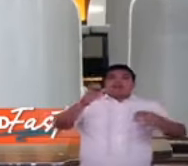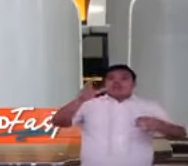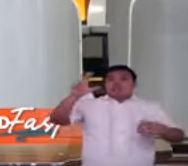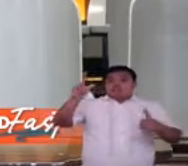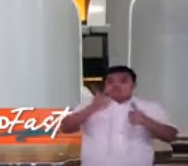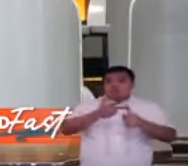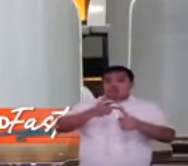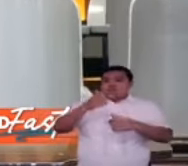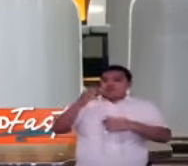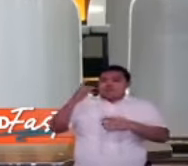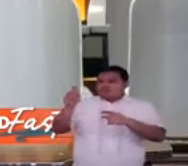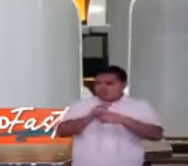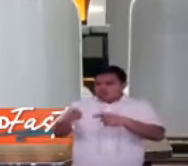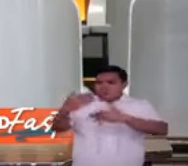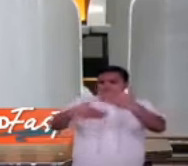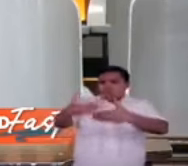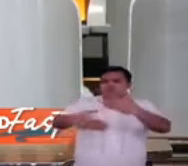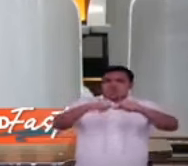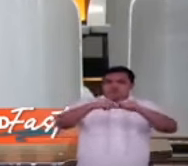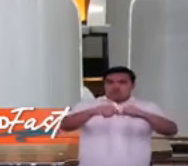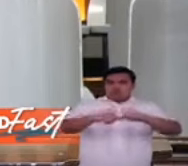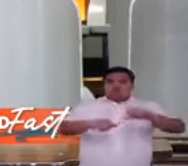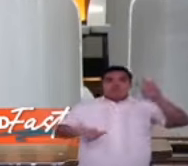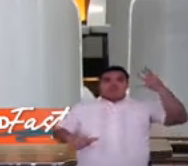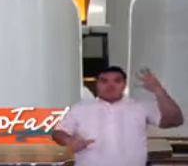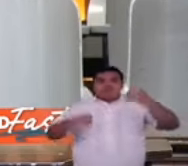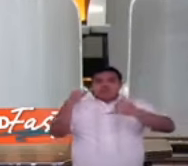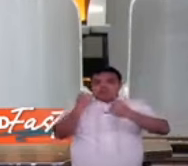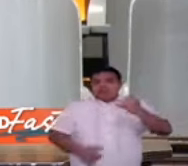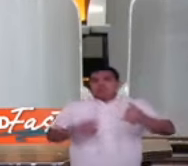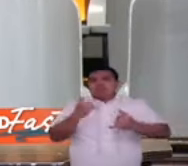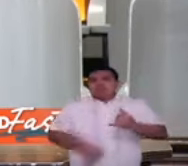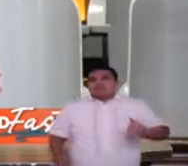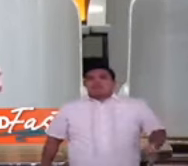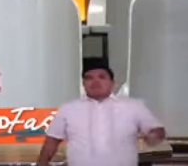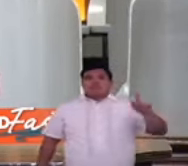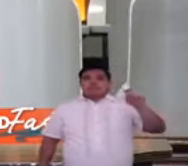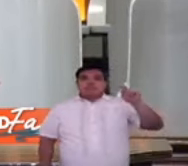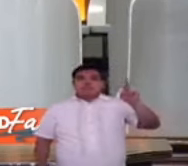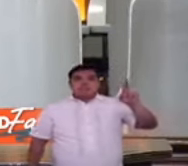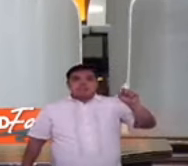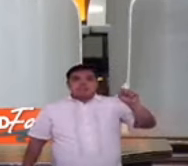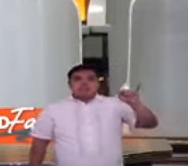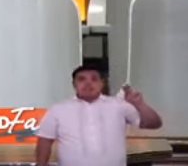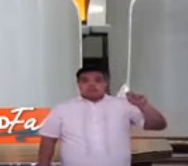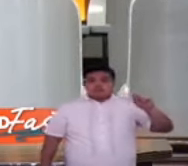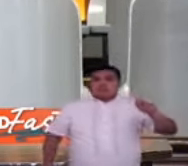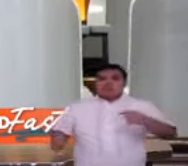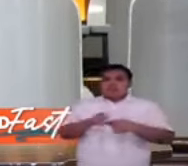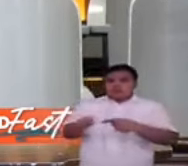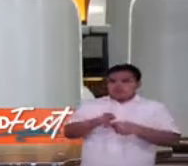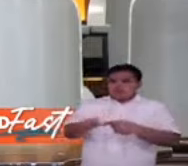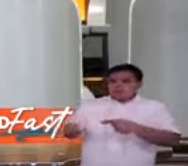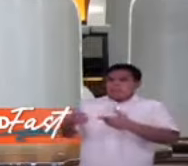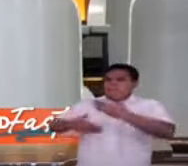lastly, all this lesson that we are learning this morning is that it consummates with the conversion of